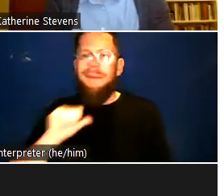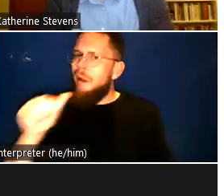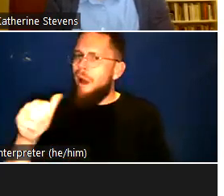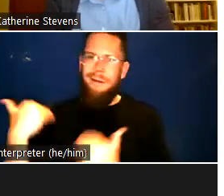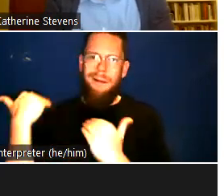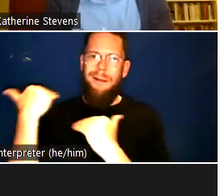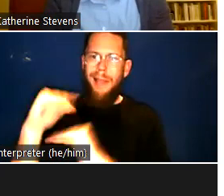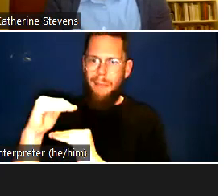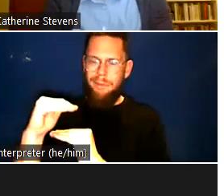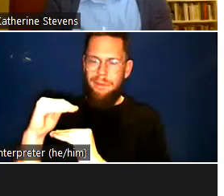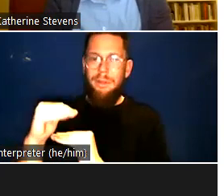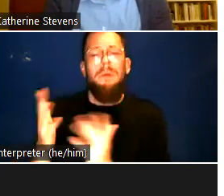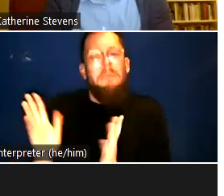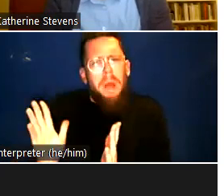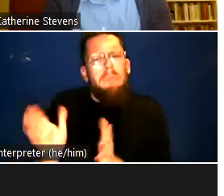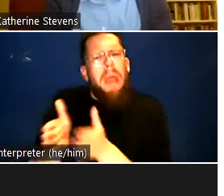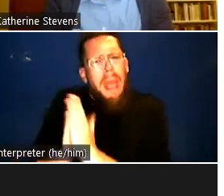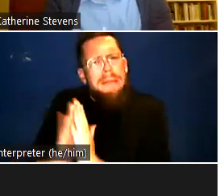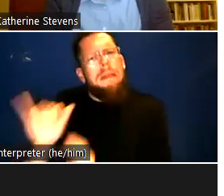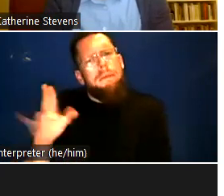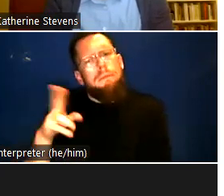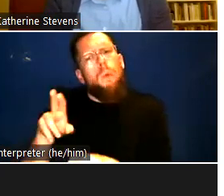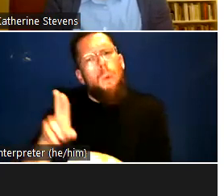ask that they be reasonable